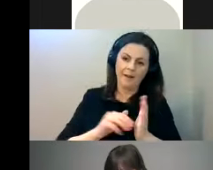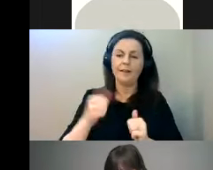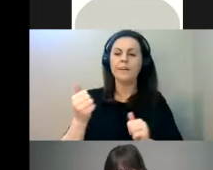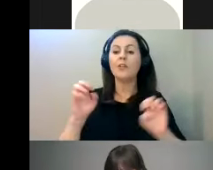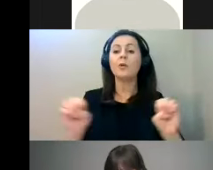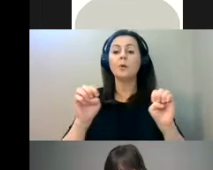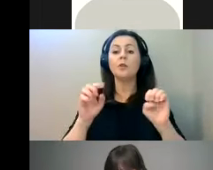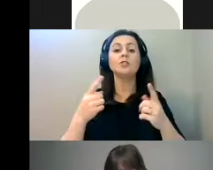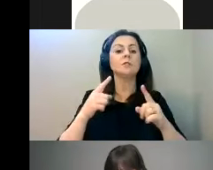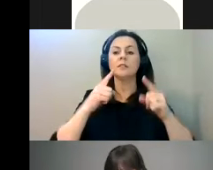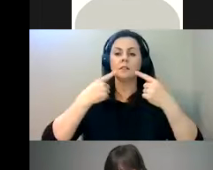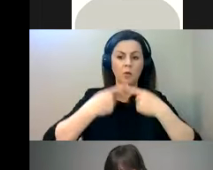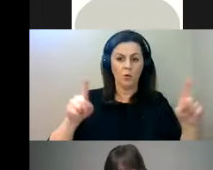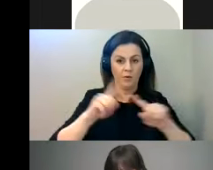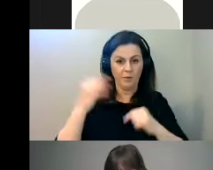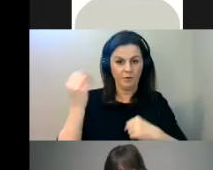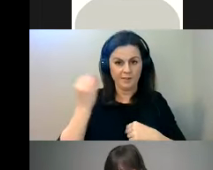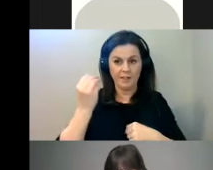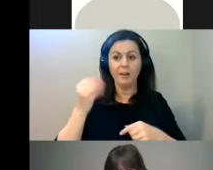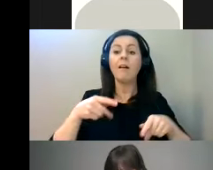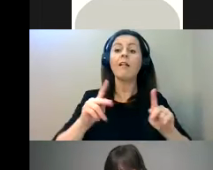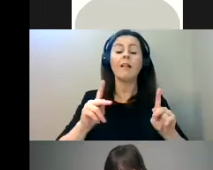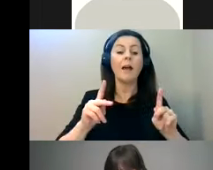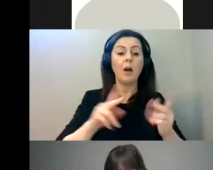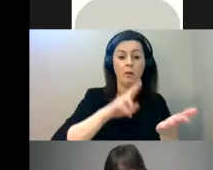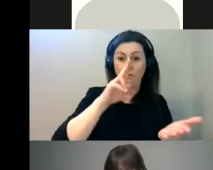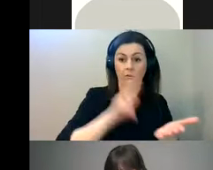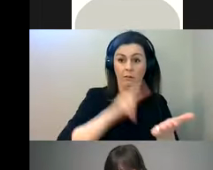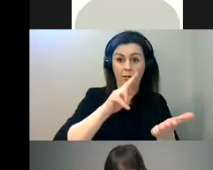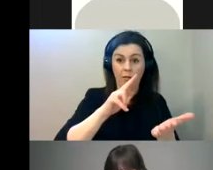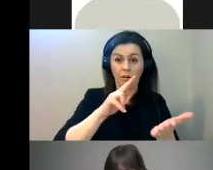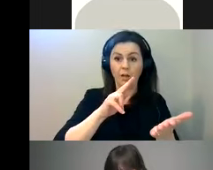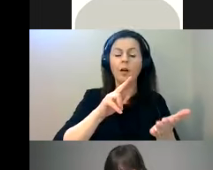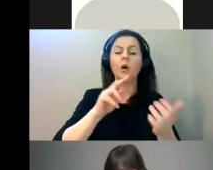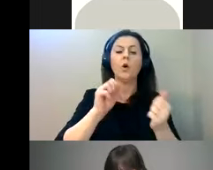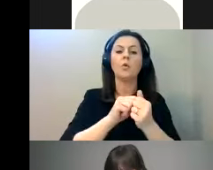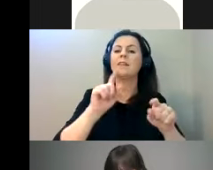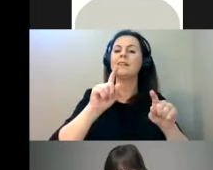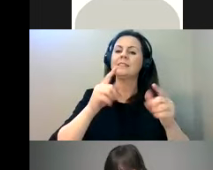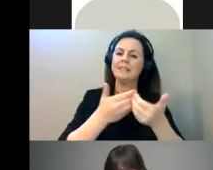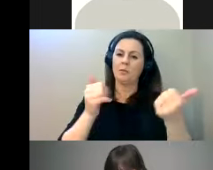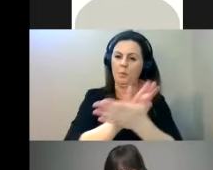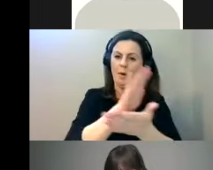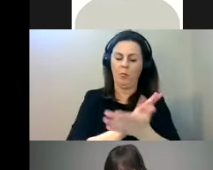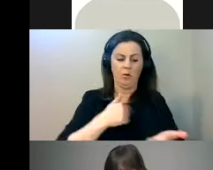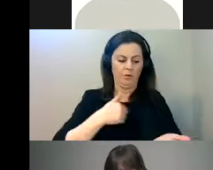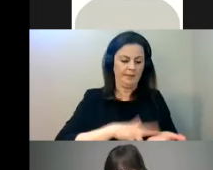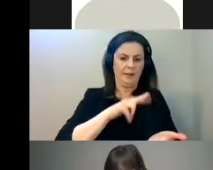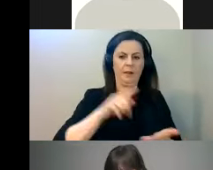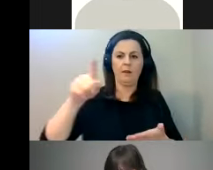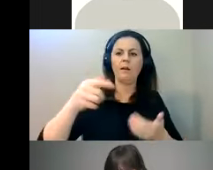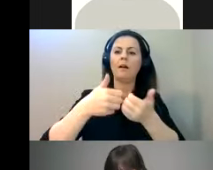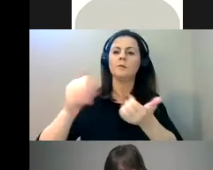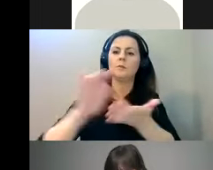accept execution in counterparts, meaning on separate documents. The